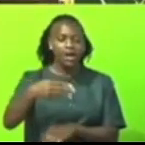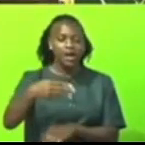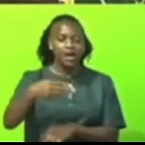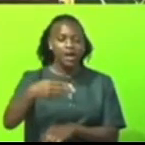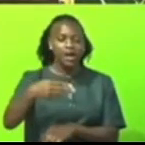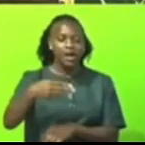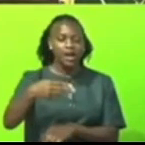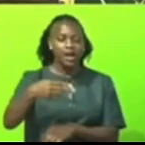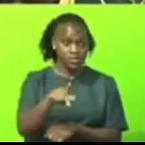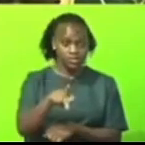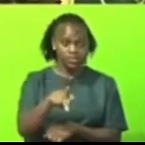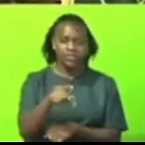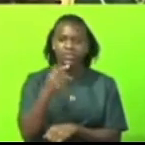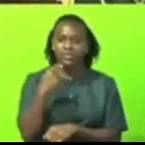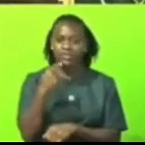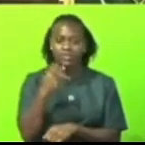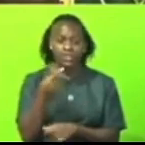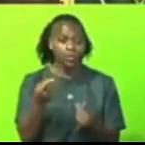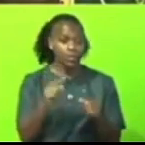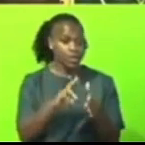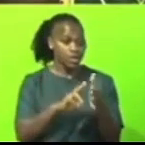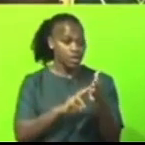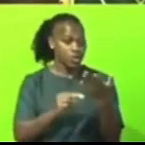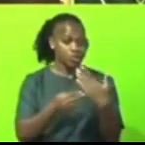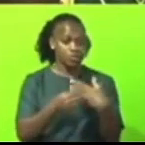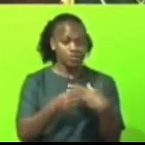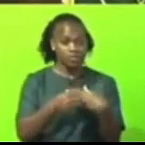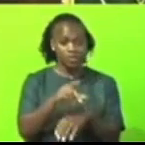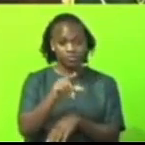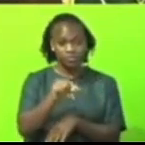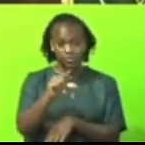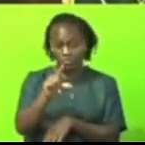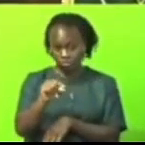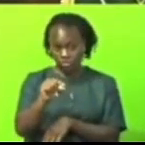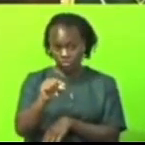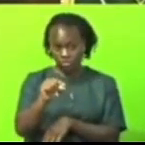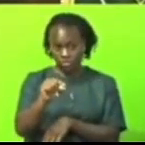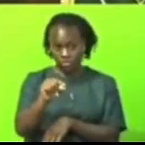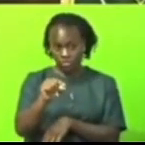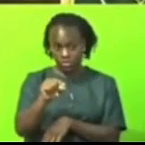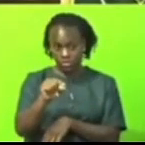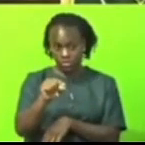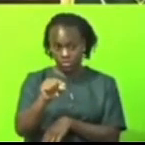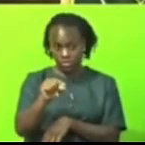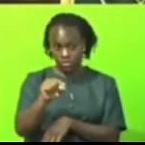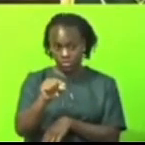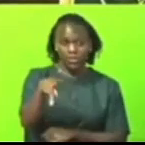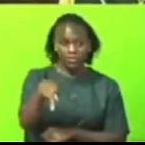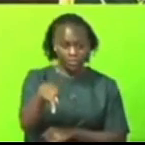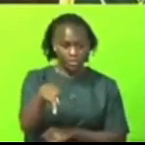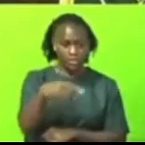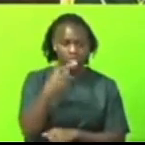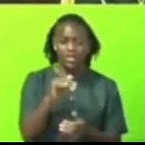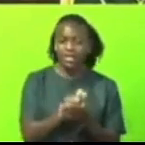the NPP in November 20 20 the MPP argued that by his